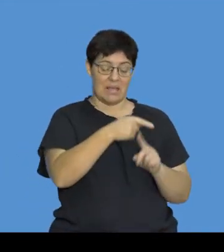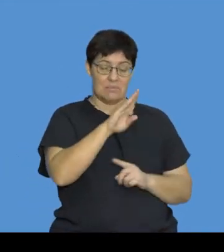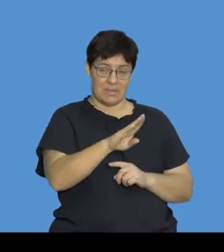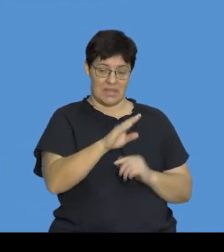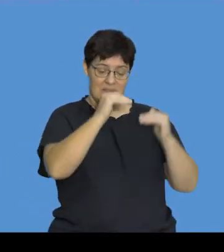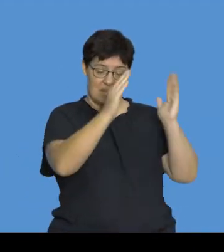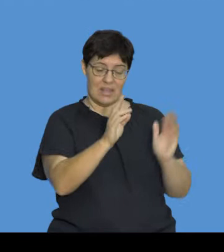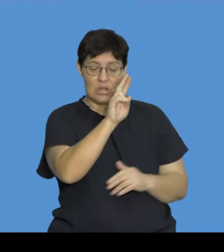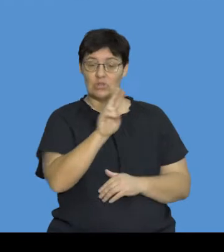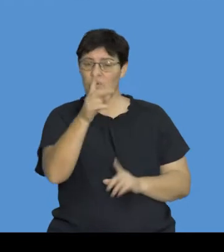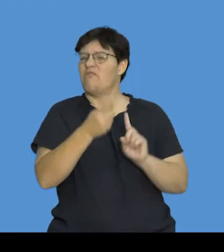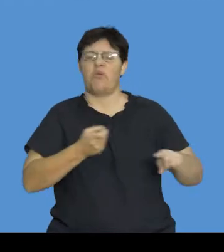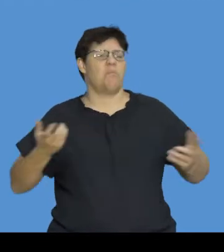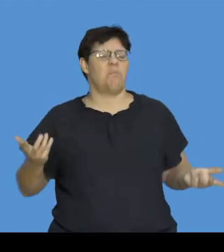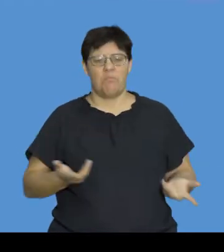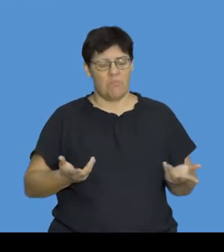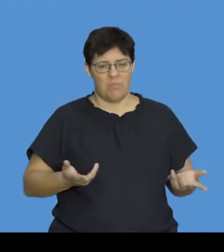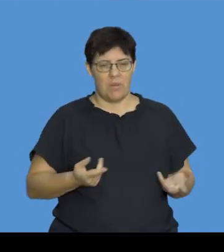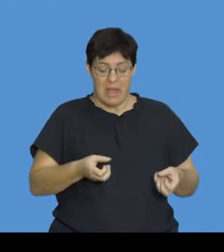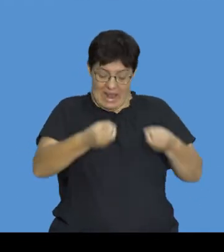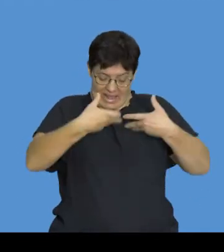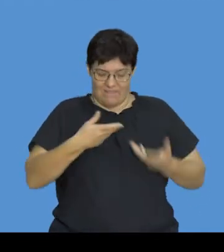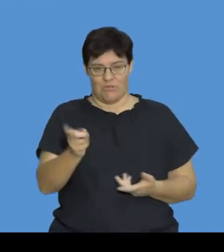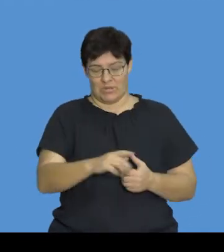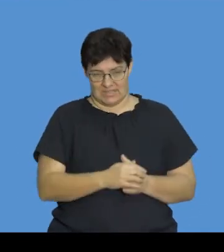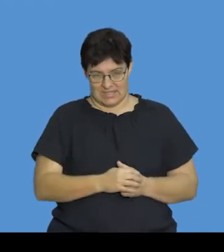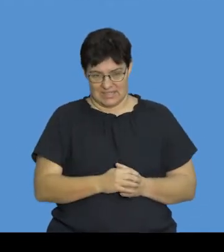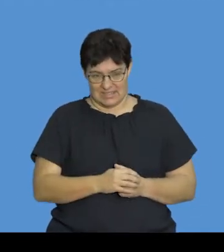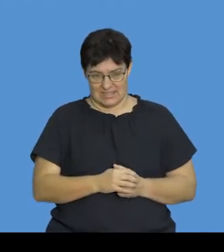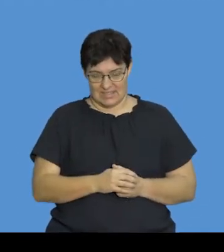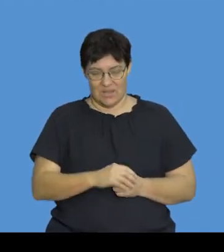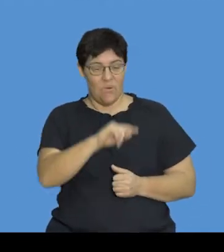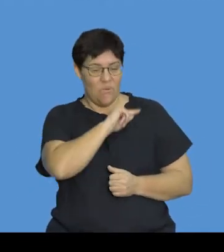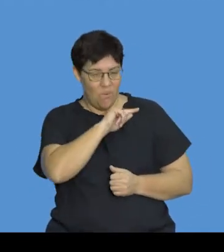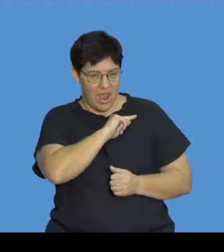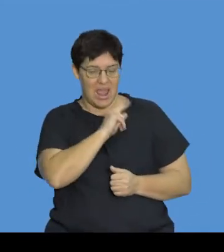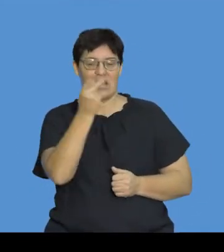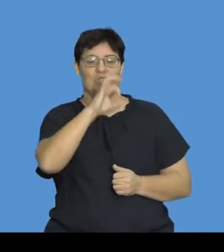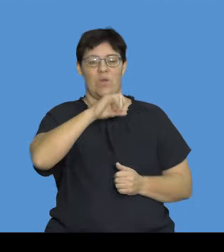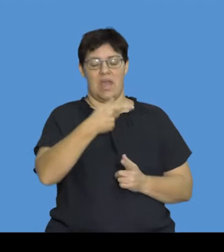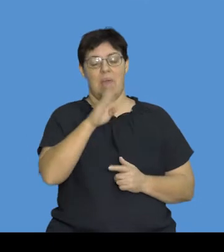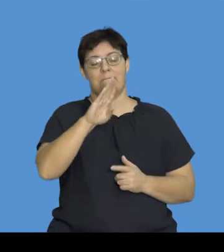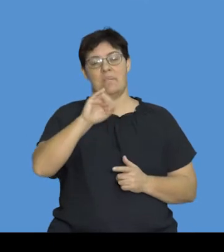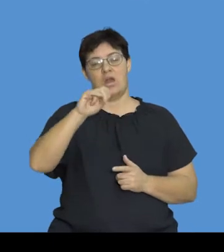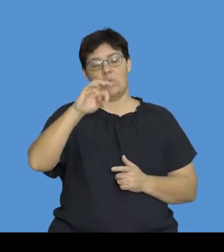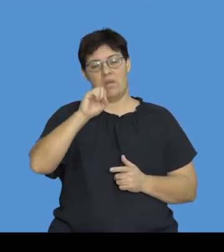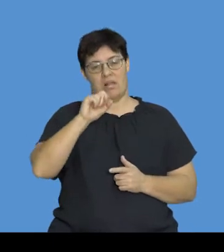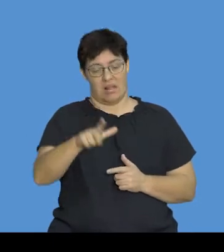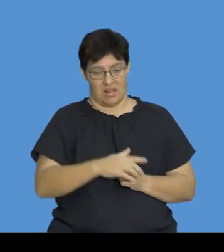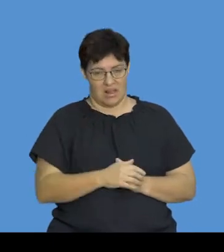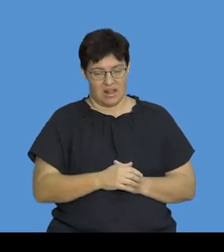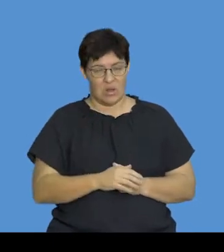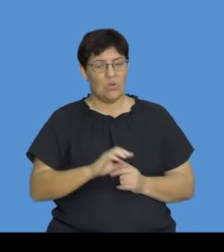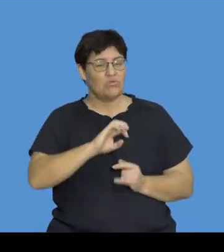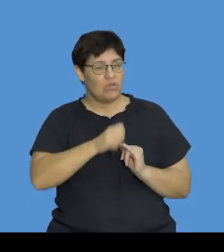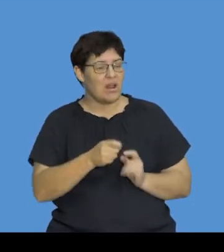all squared comes from, and what does it give you if you were to square a binomial. Because remember, we've been trying to square